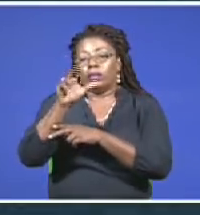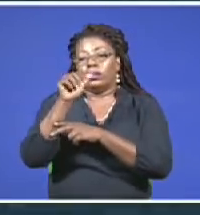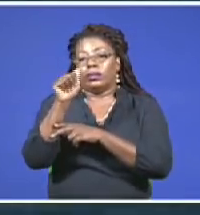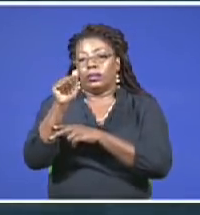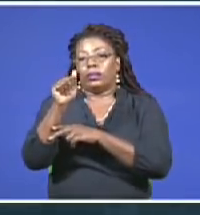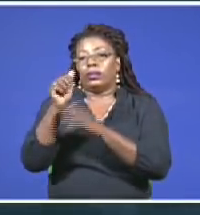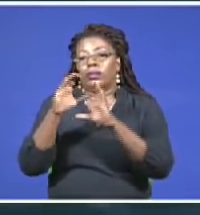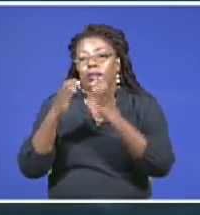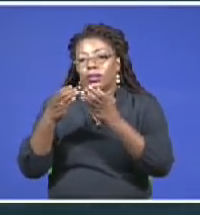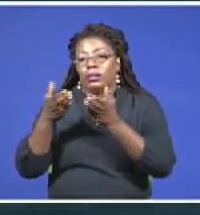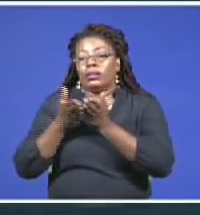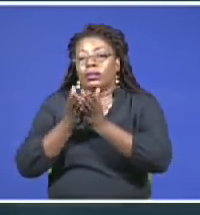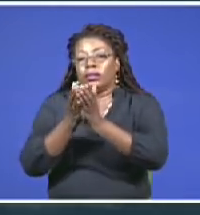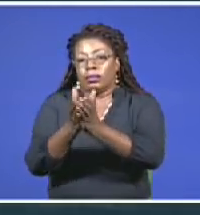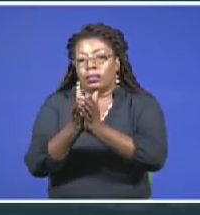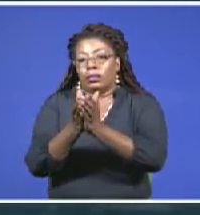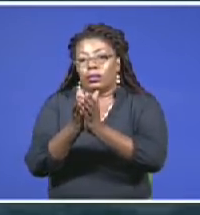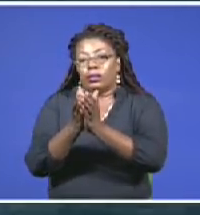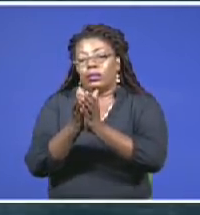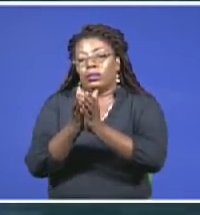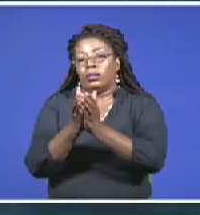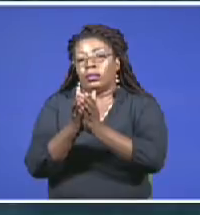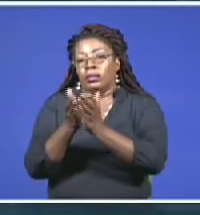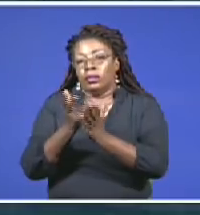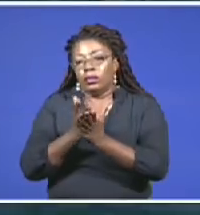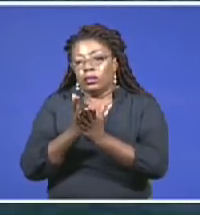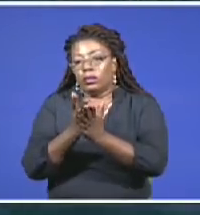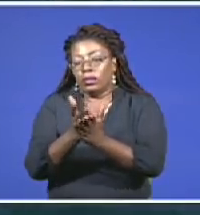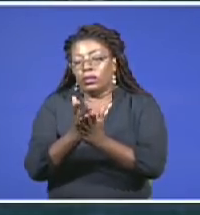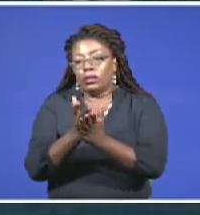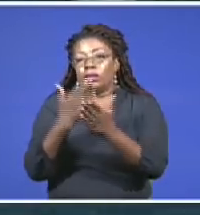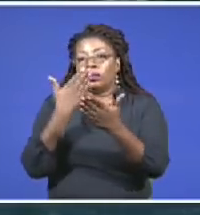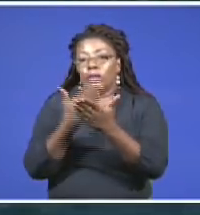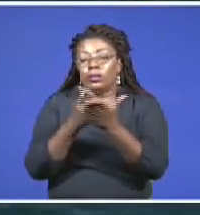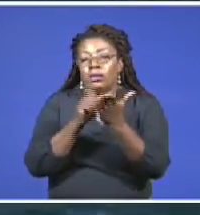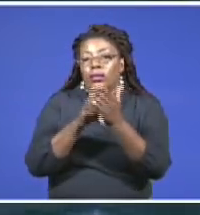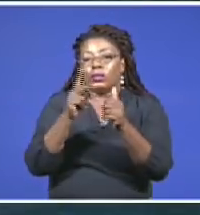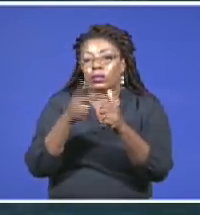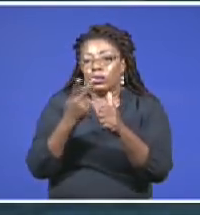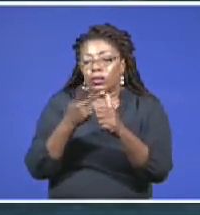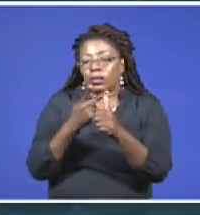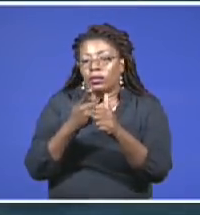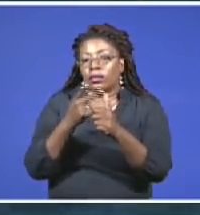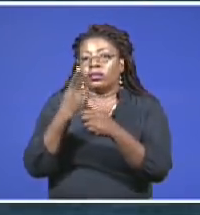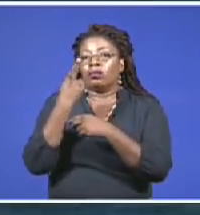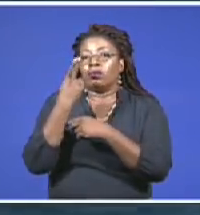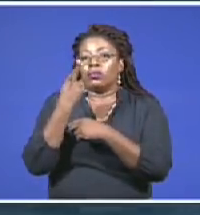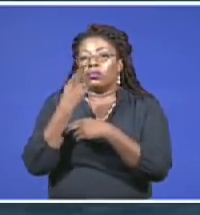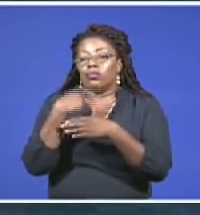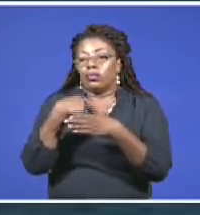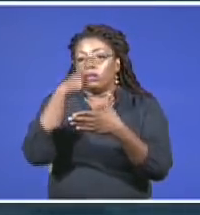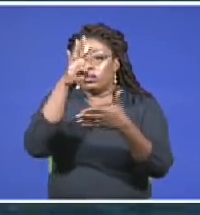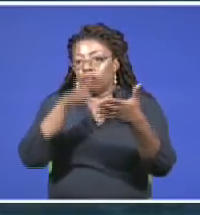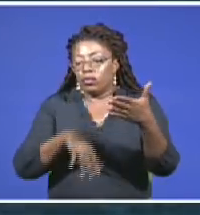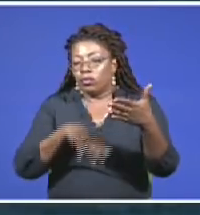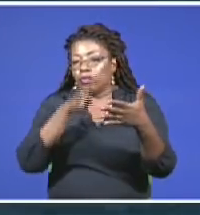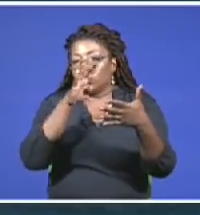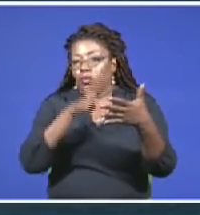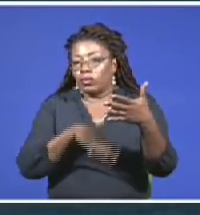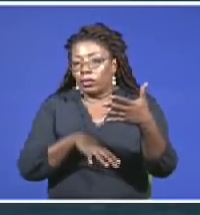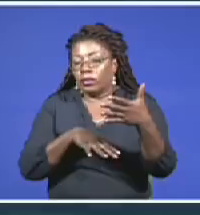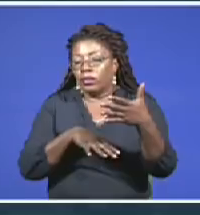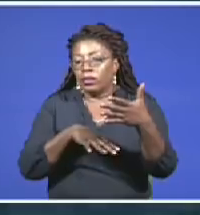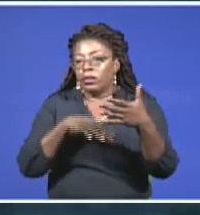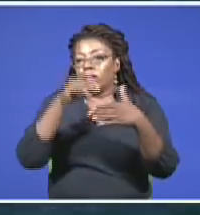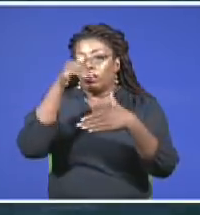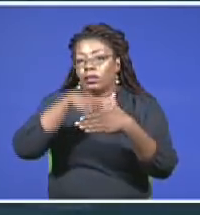went head-to-head. Ed Sky came in first. Good News came in second. Red Stripe, without Captain Lundy Robertson on the